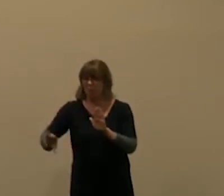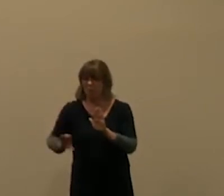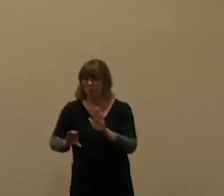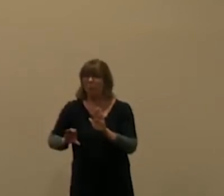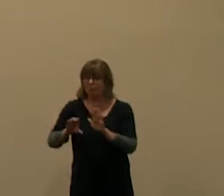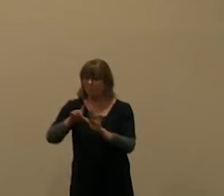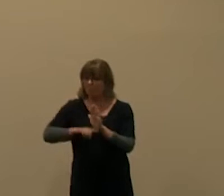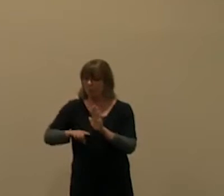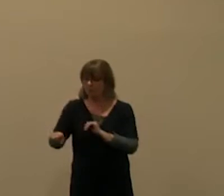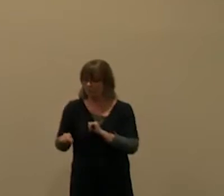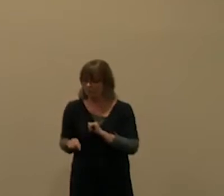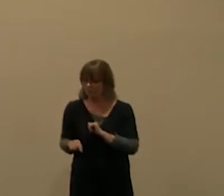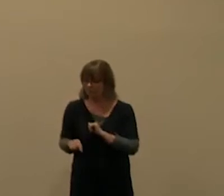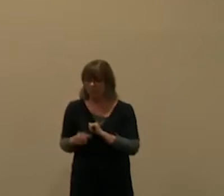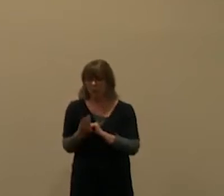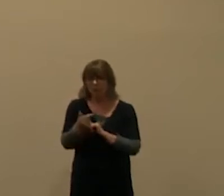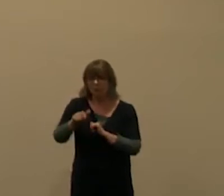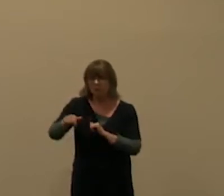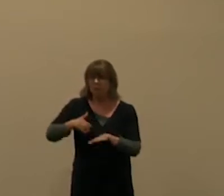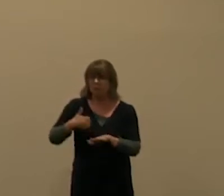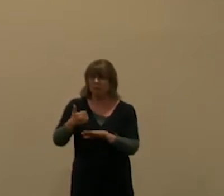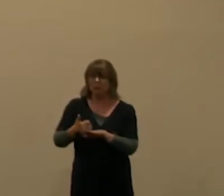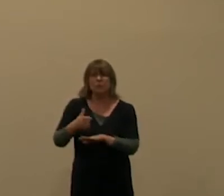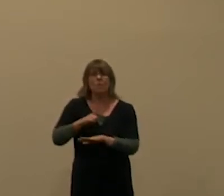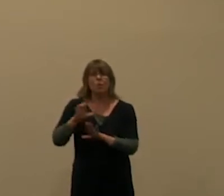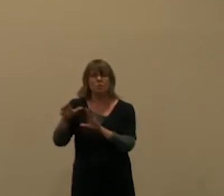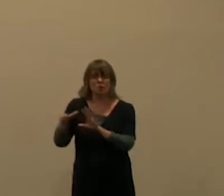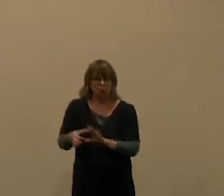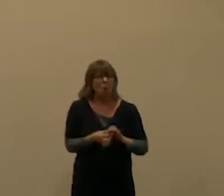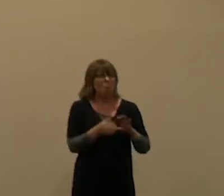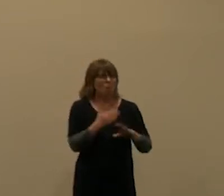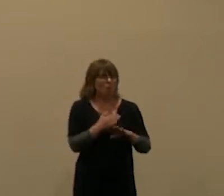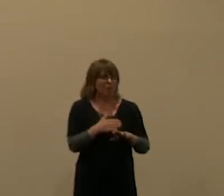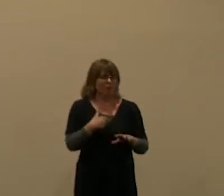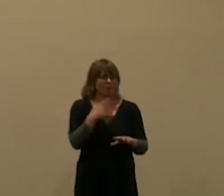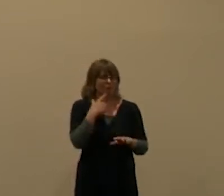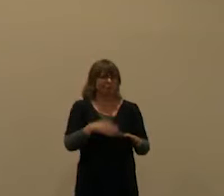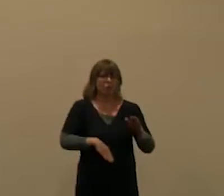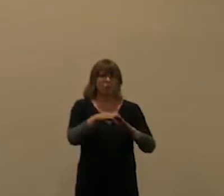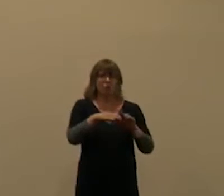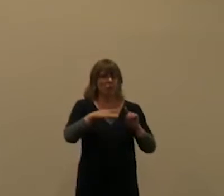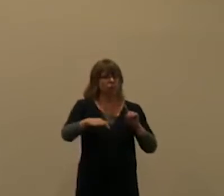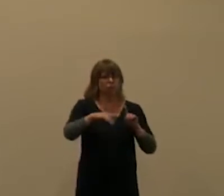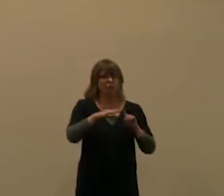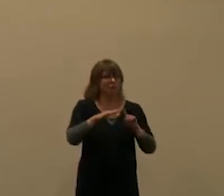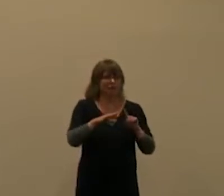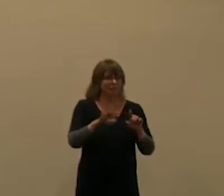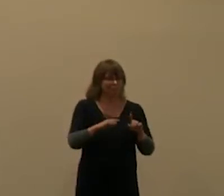We've done that for a number of people having to work from home and don't have a really good internet